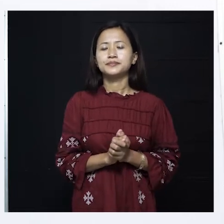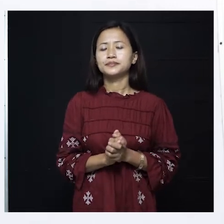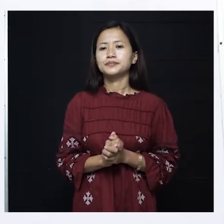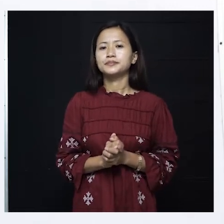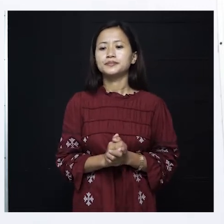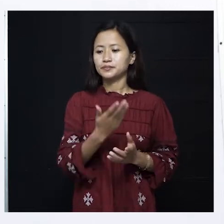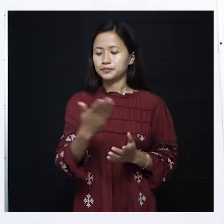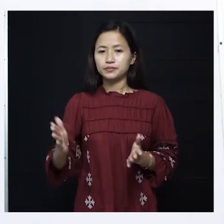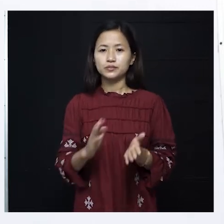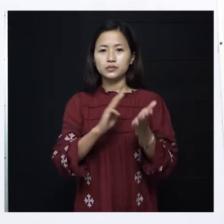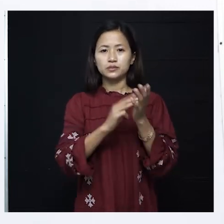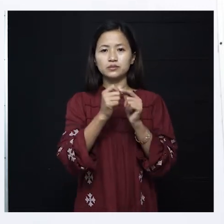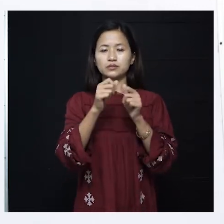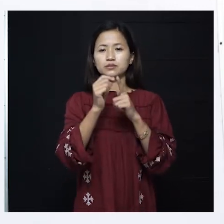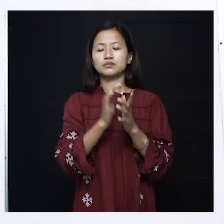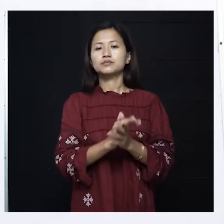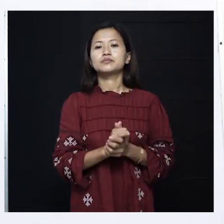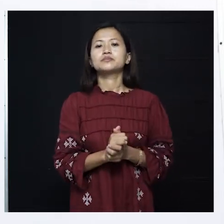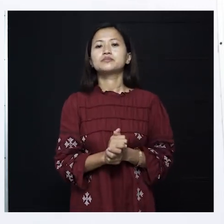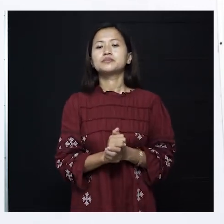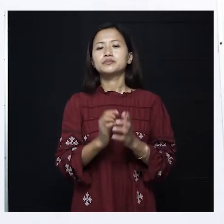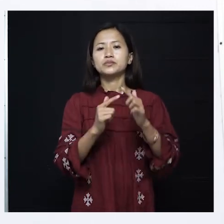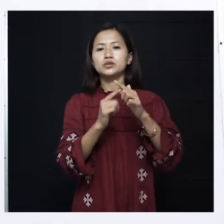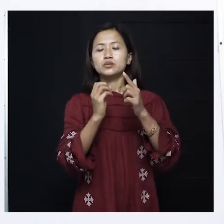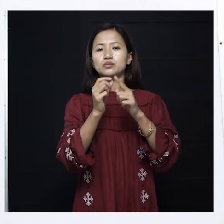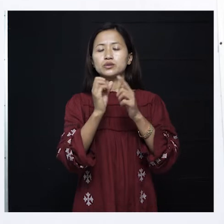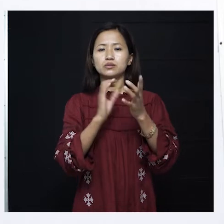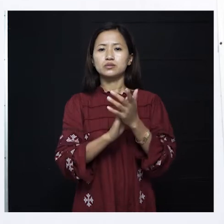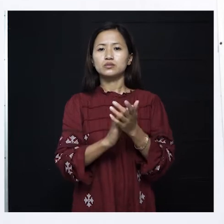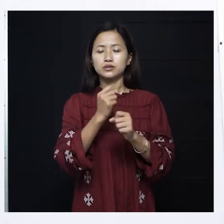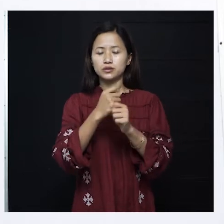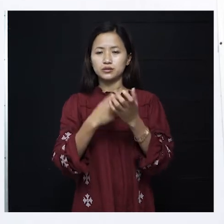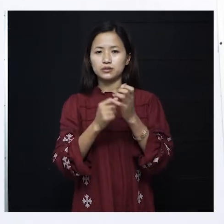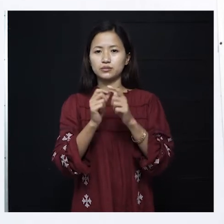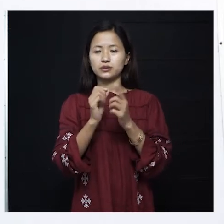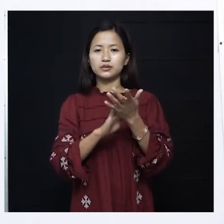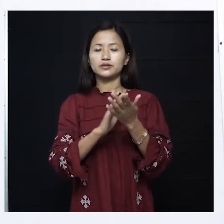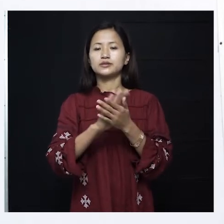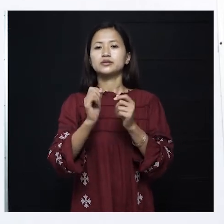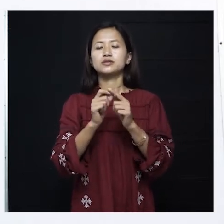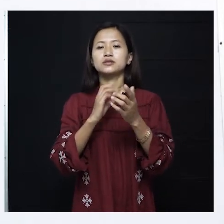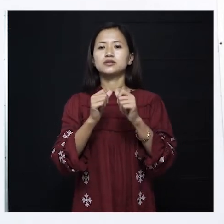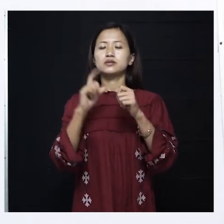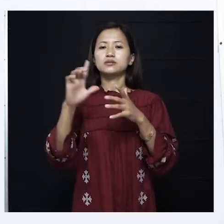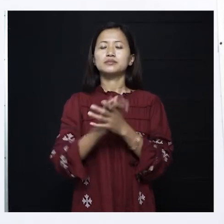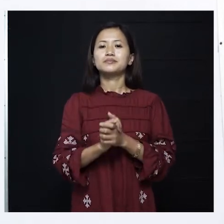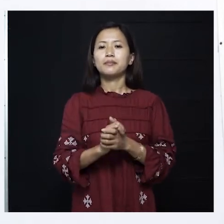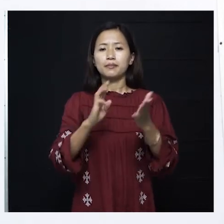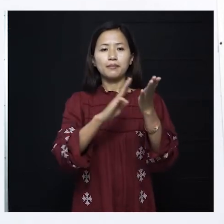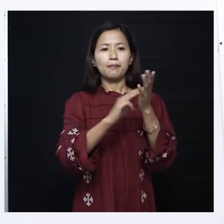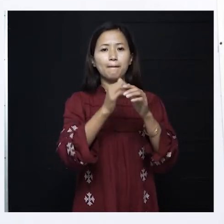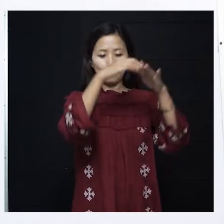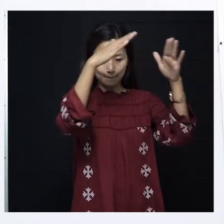Okay, so those map are called as the topographical map. Okay, so topographical map means